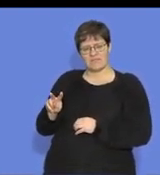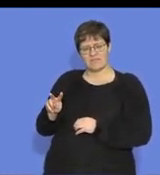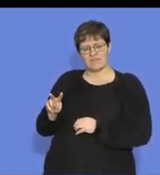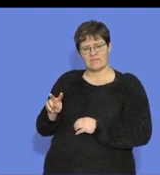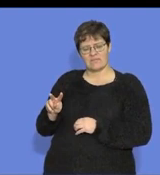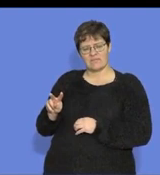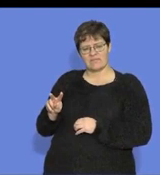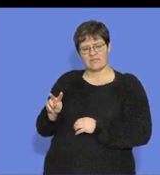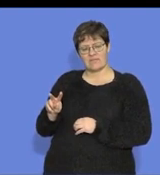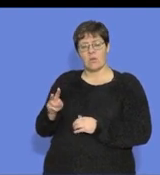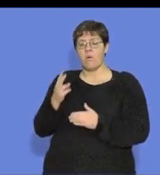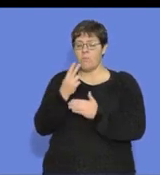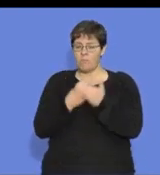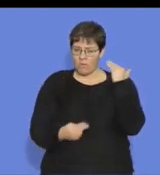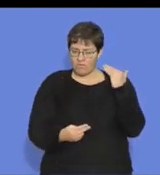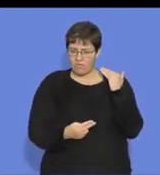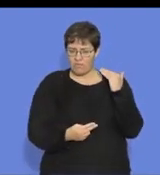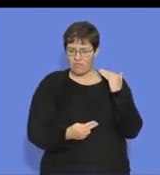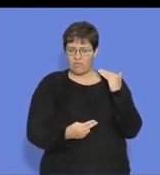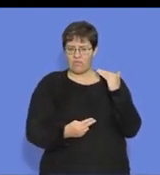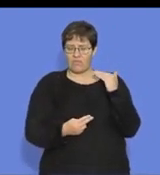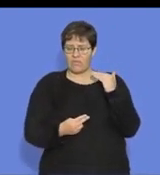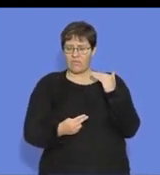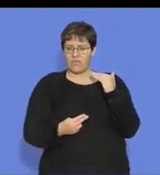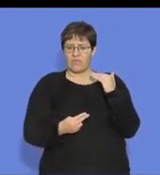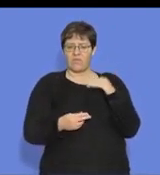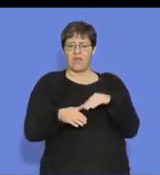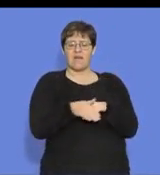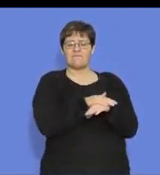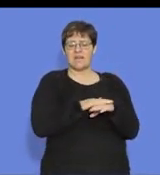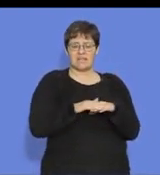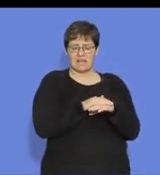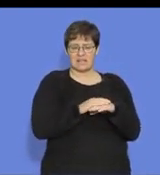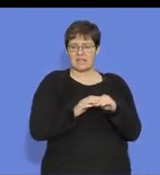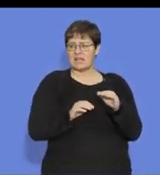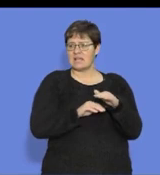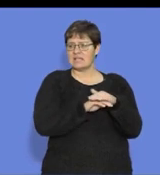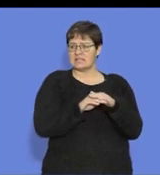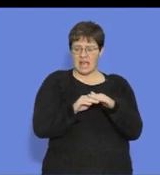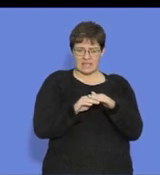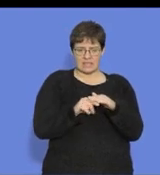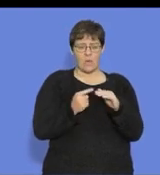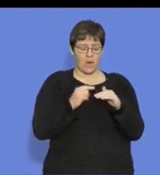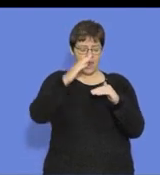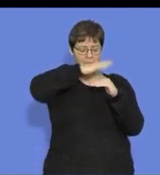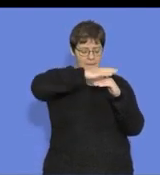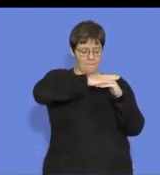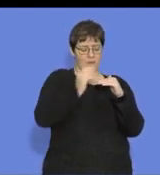they both had Vaseline on one side of the leaf. One was the upper side of the leaf